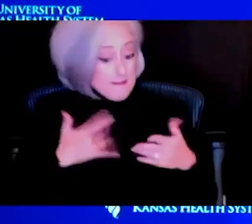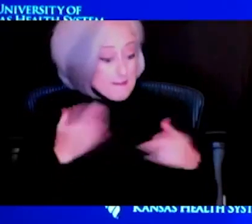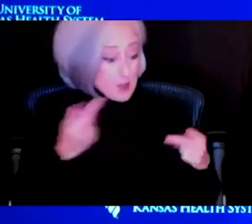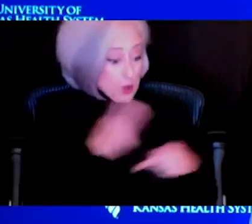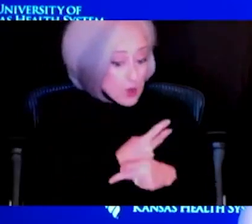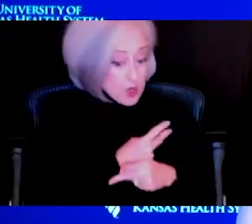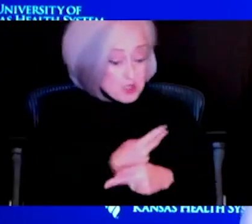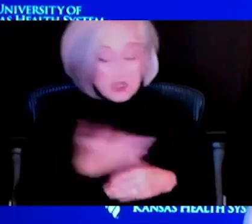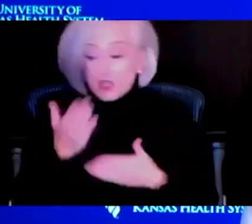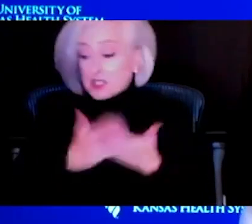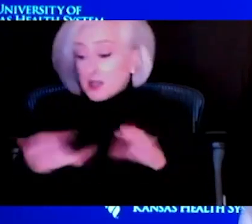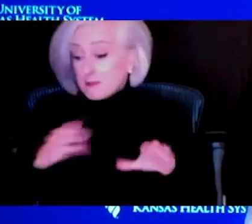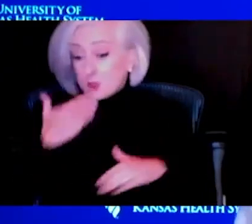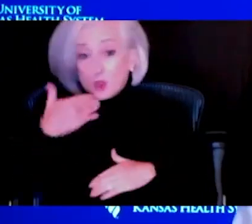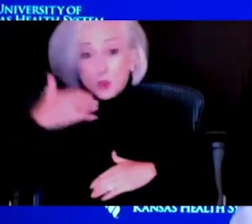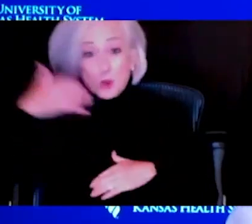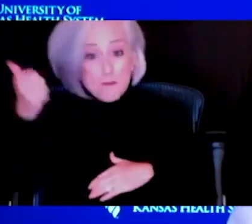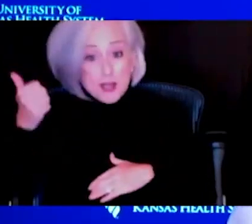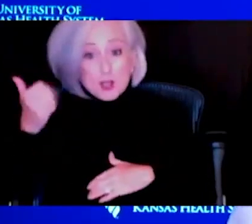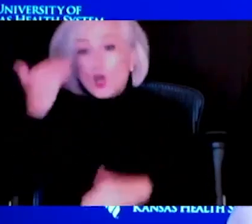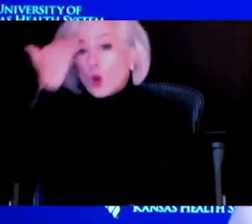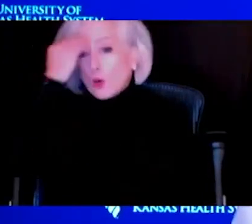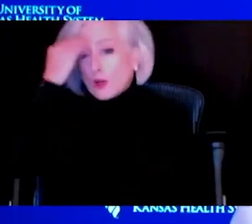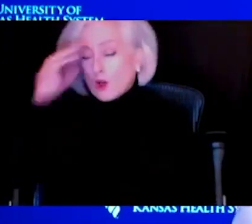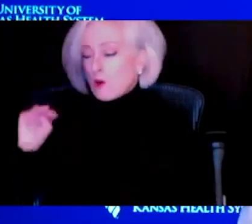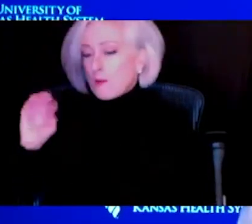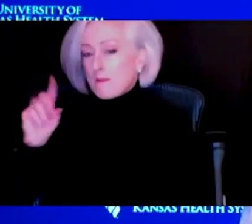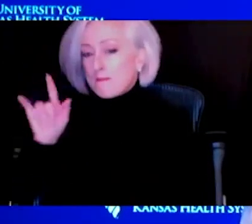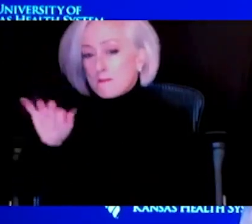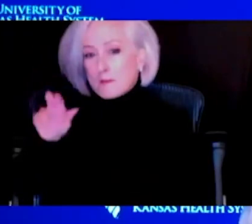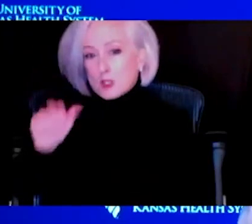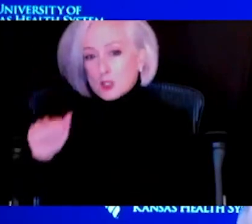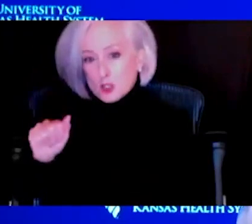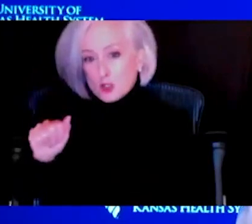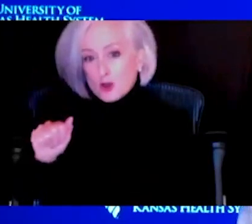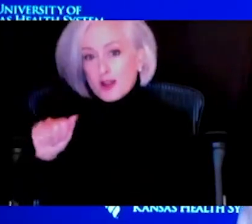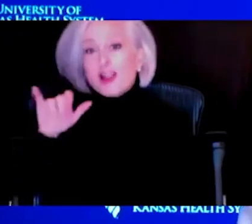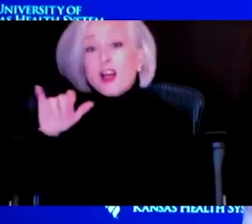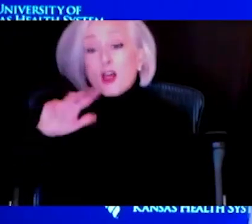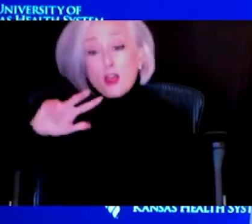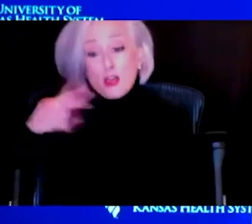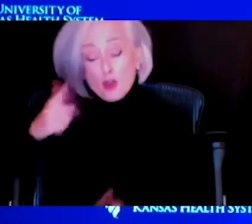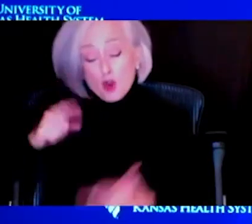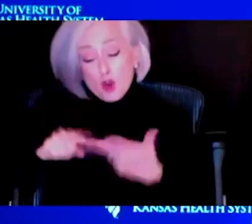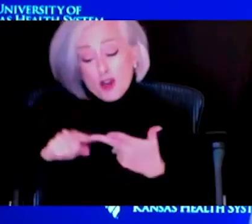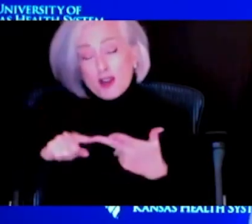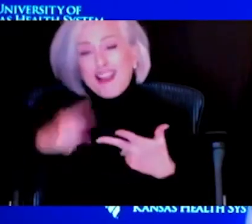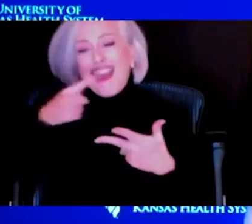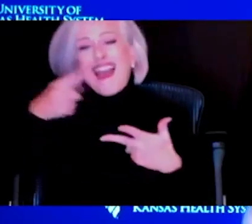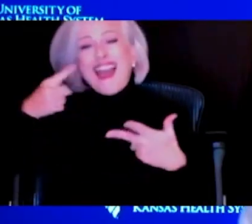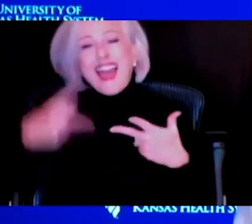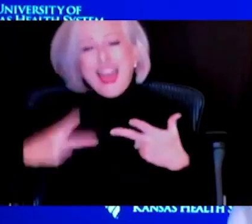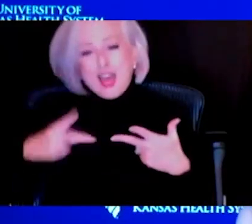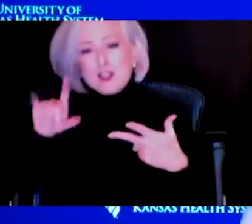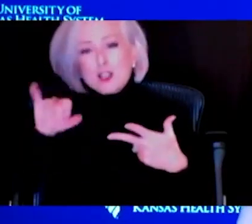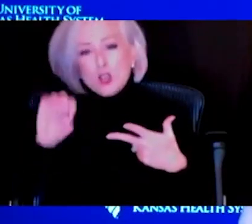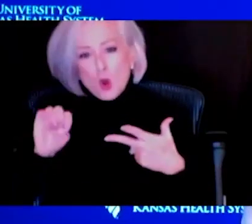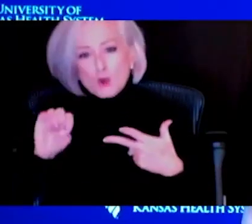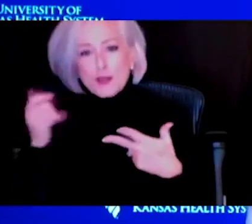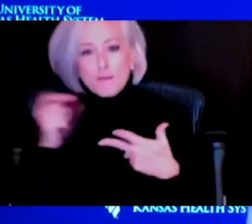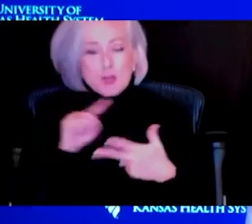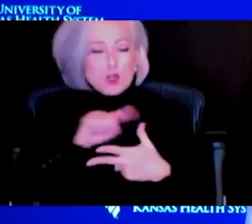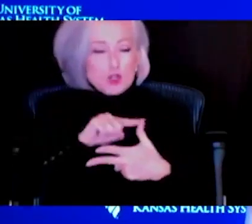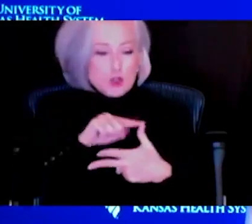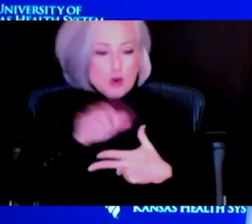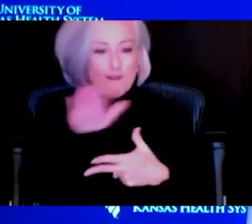with Moderna, they have it's a half dose for that third dose as compared to the first two, and so that has helped